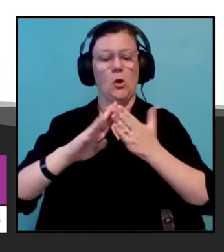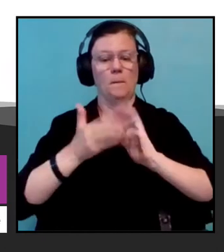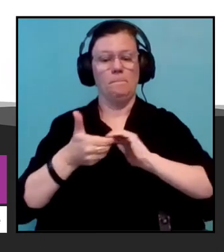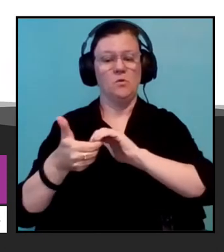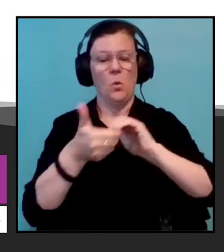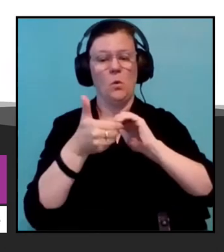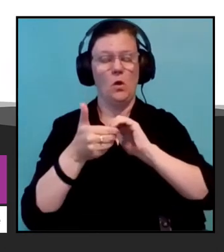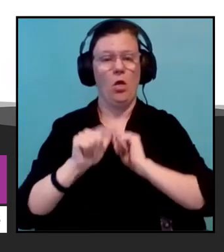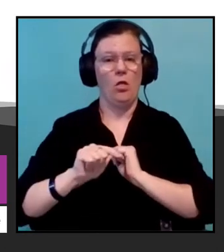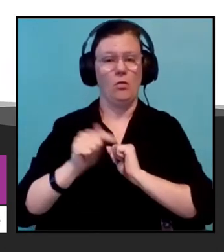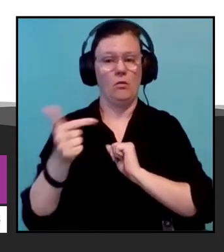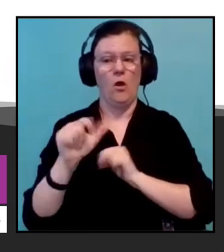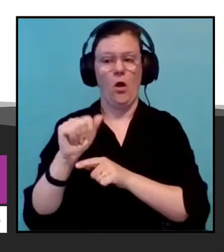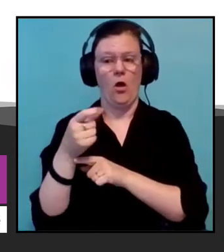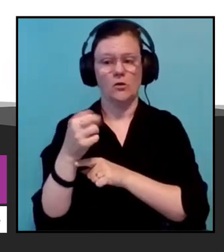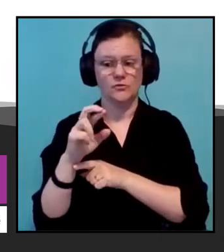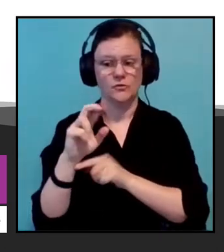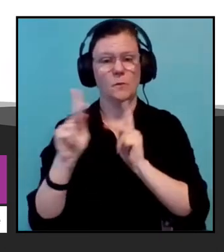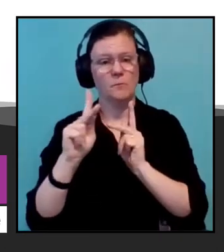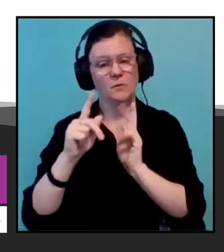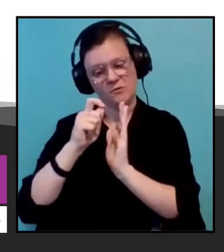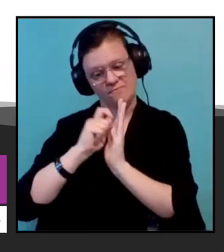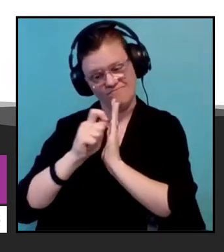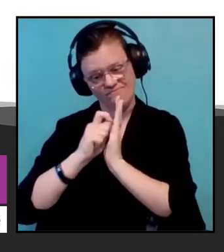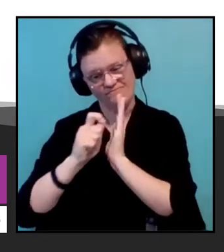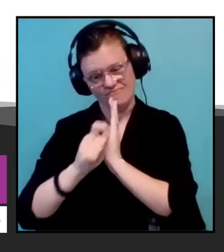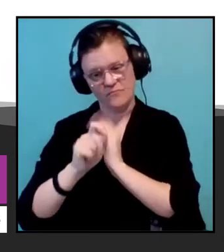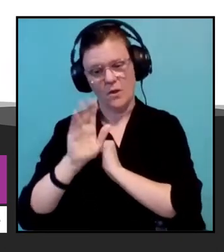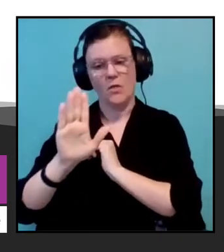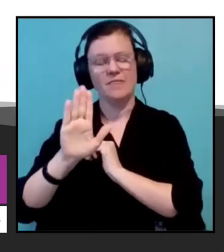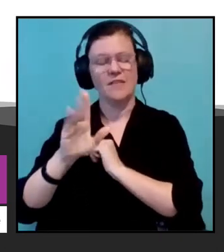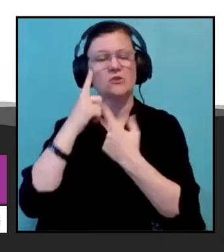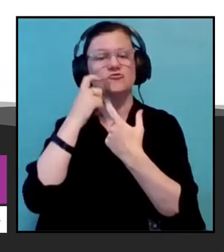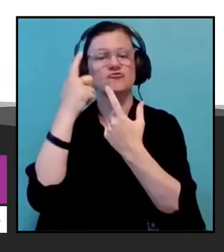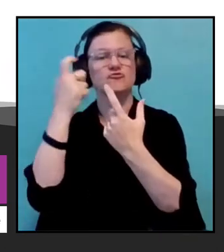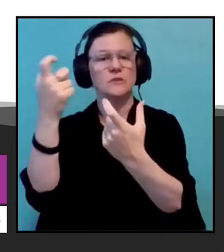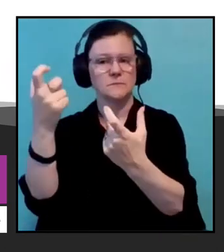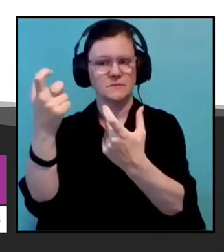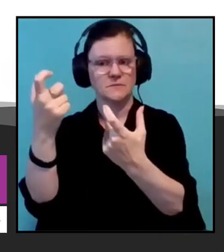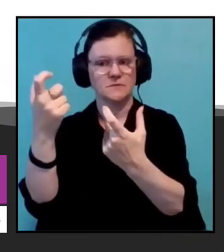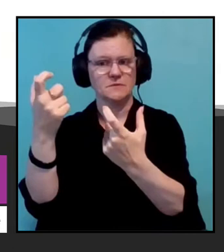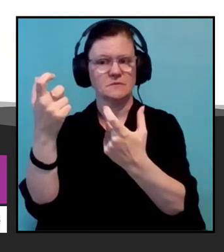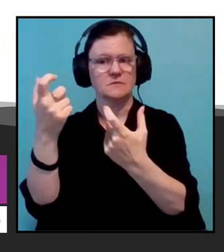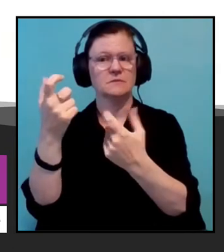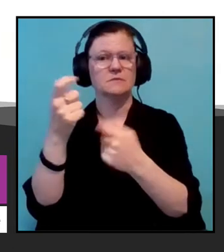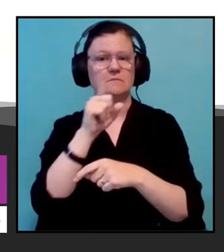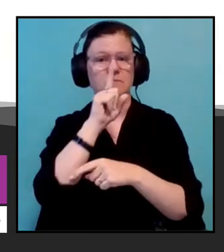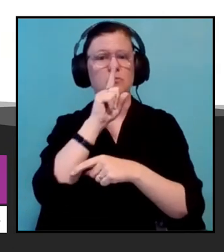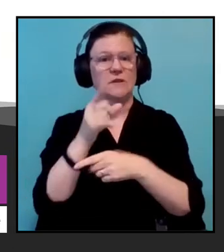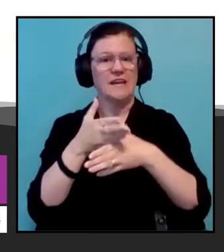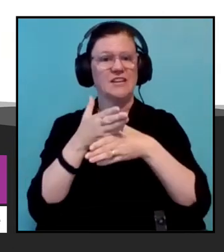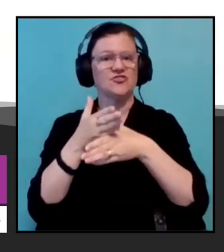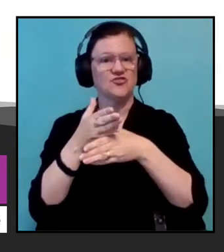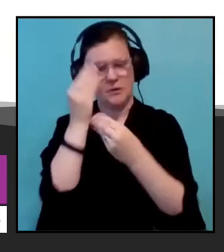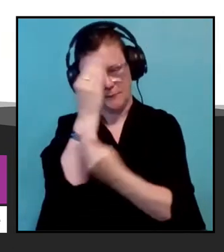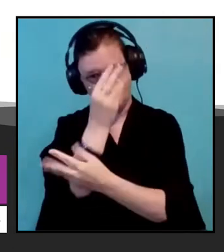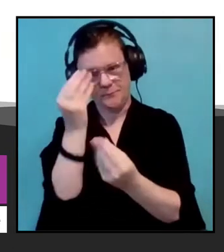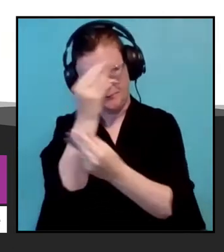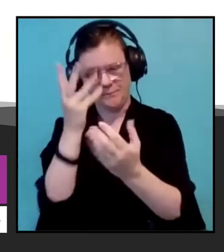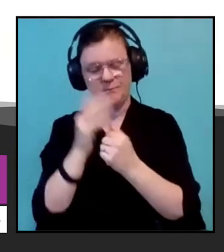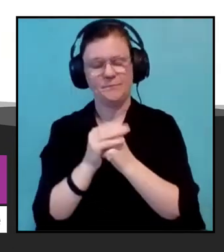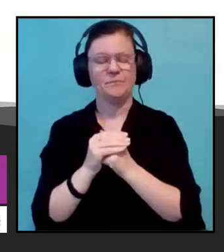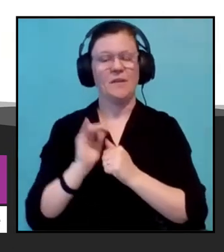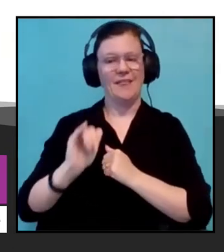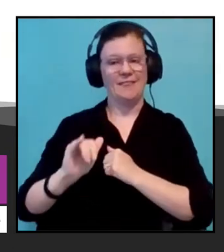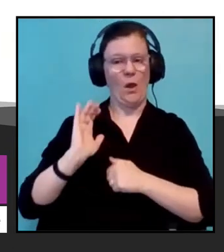for folks to write down their dreams and to share them with each other. So that was a little bit